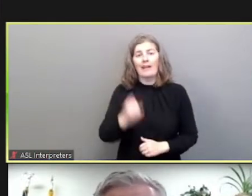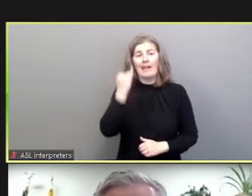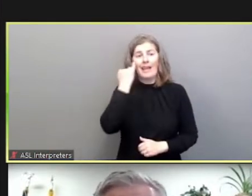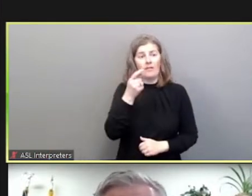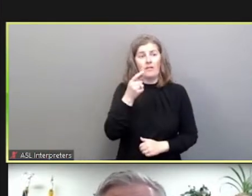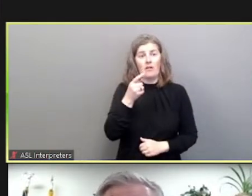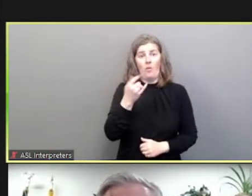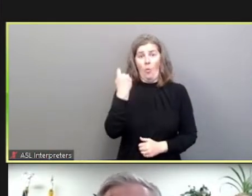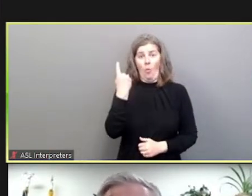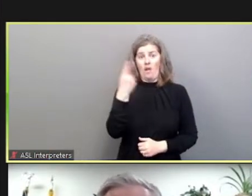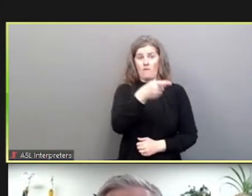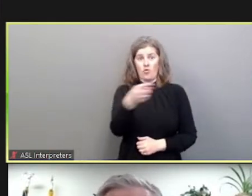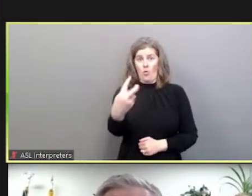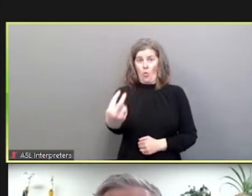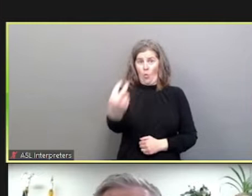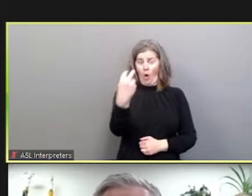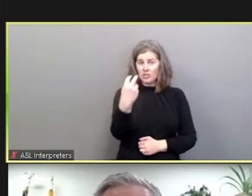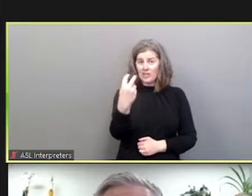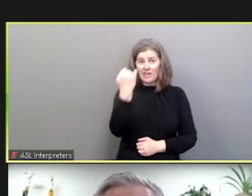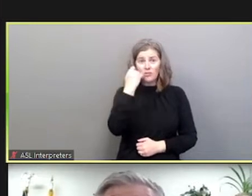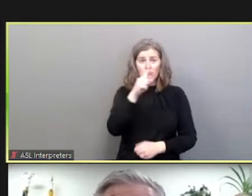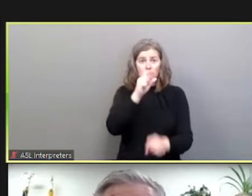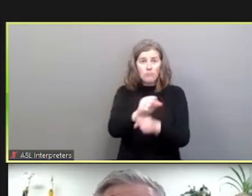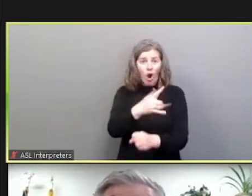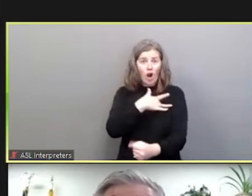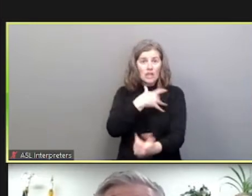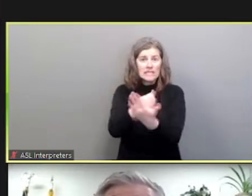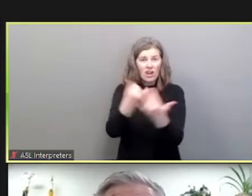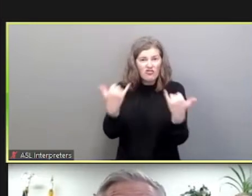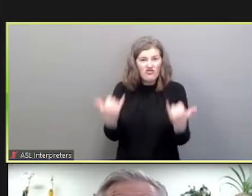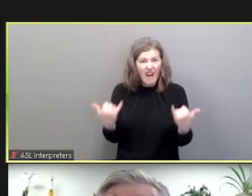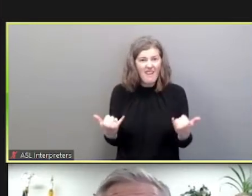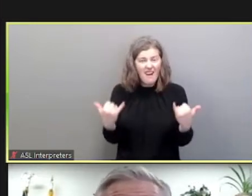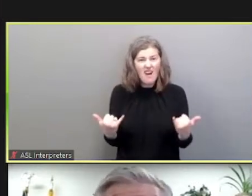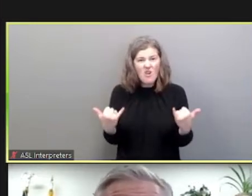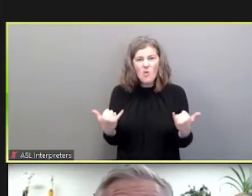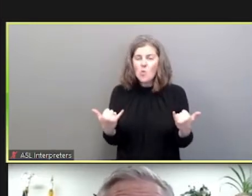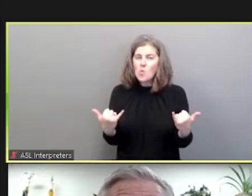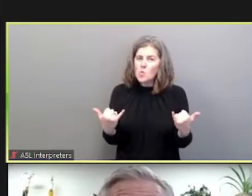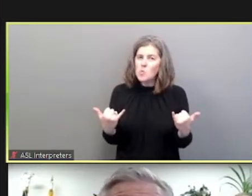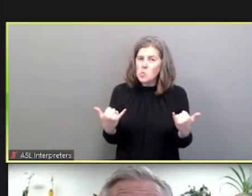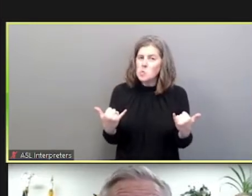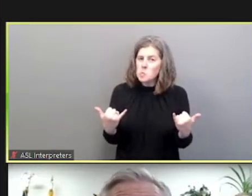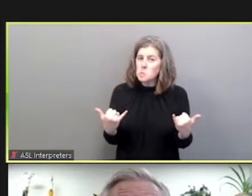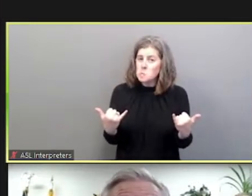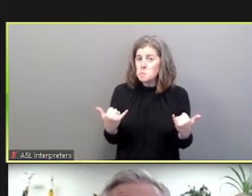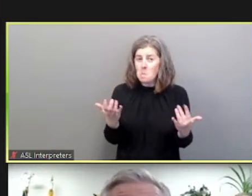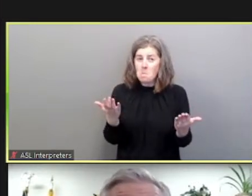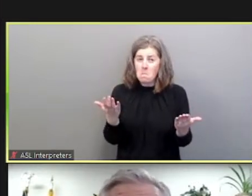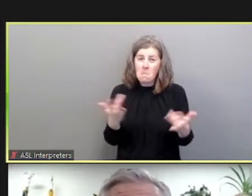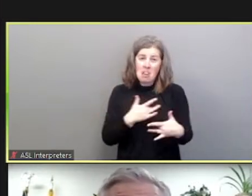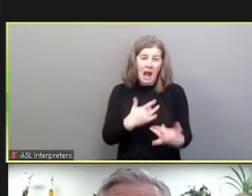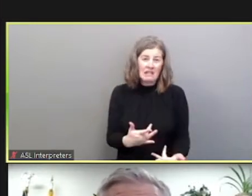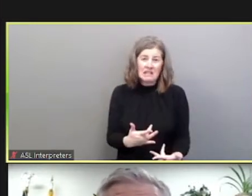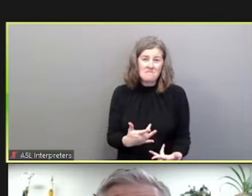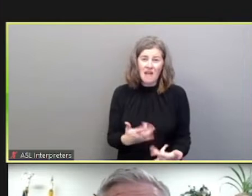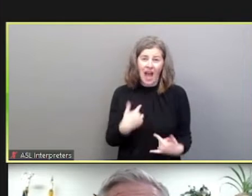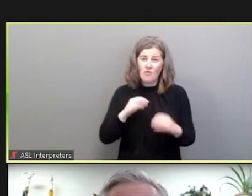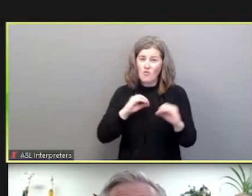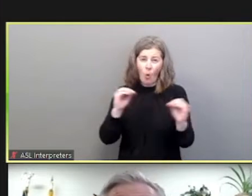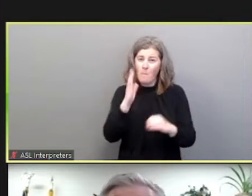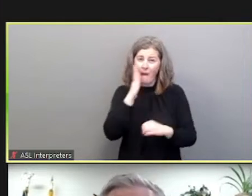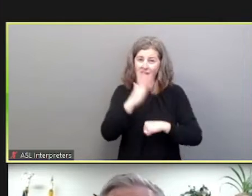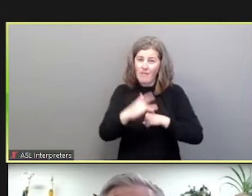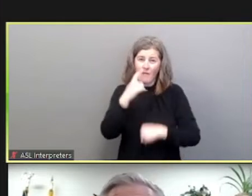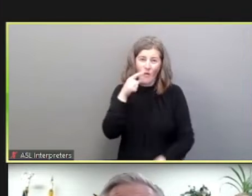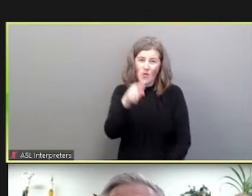press conference has a heart attack right now, there's a good chance that we won't have an intensive care unit bed